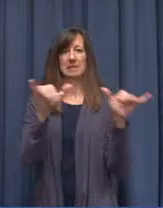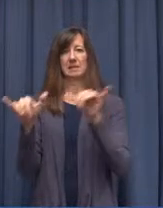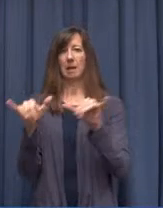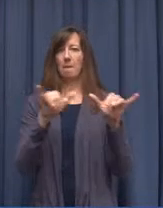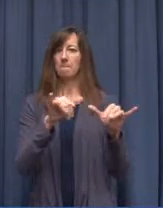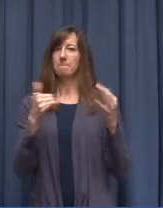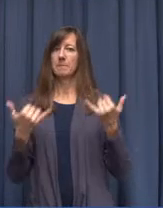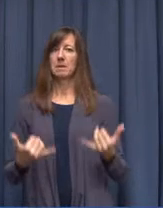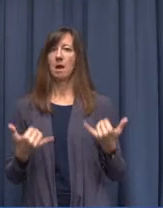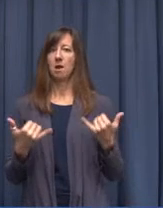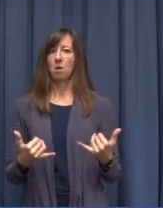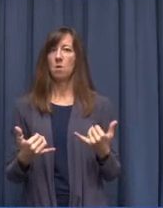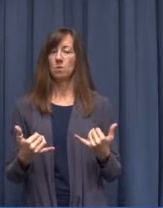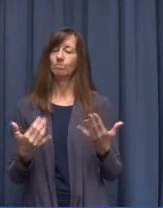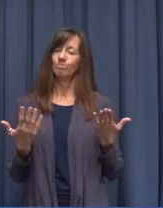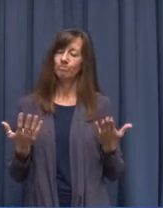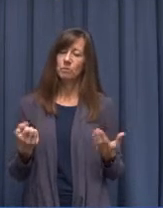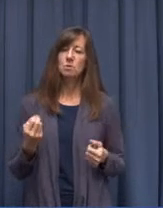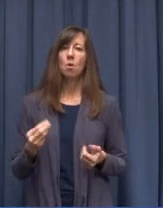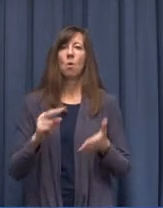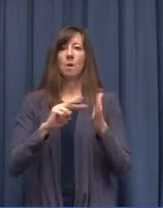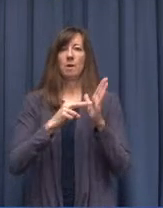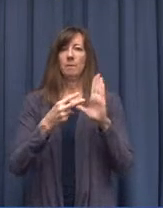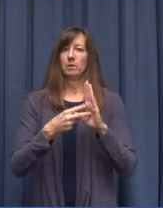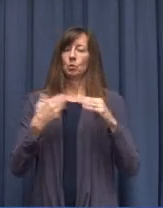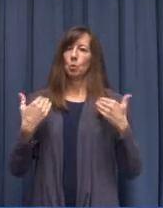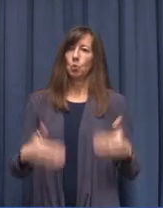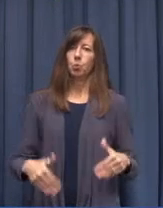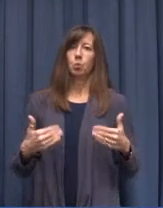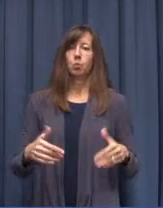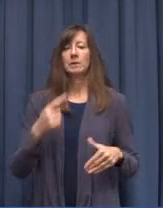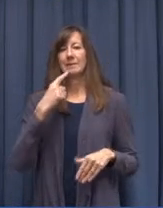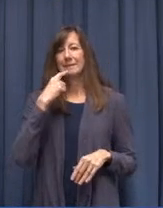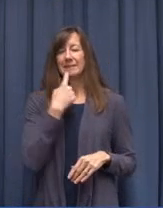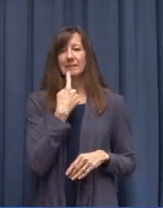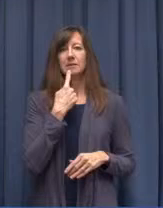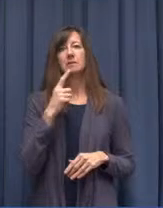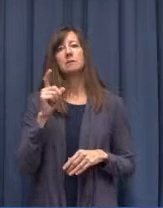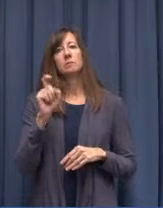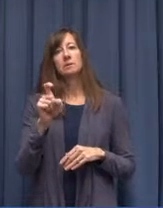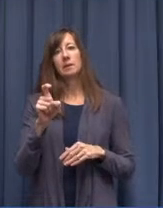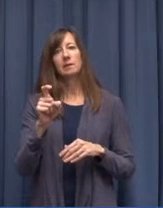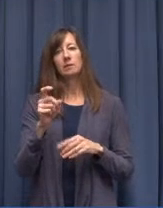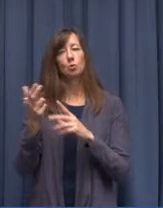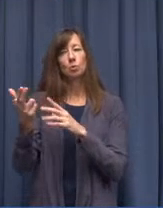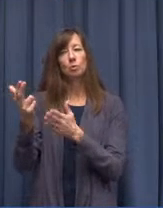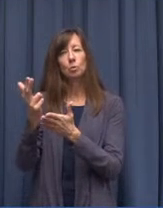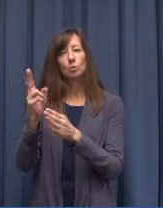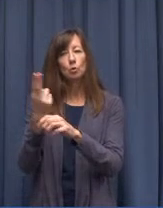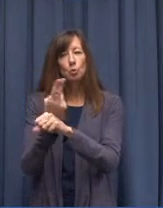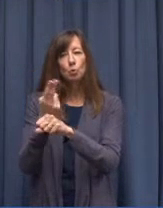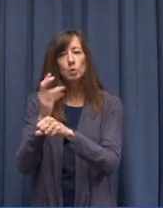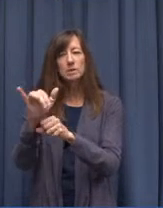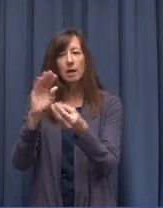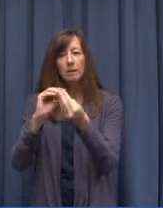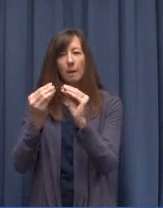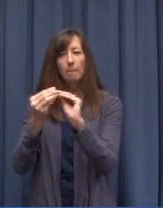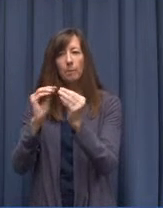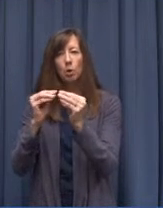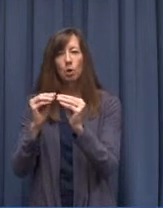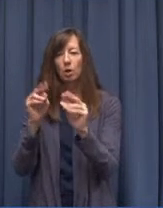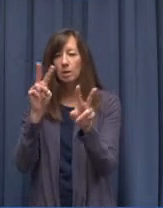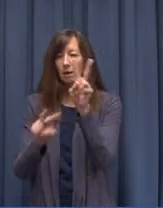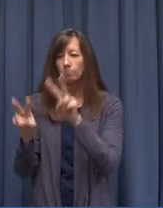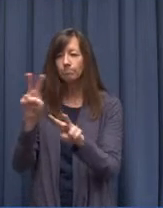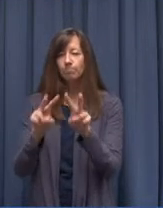coincidence, and we have to use that as another data point, not to give up hope, because